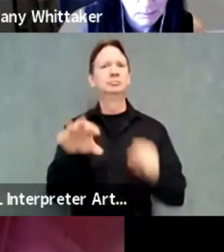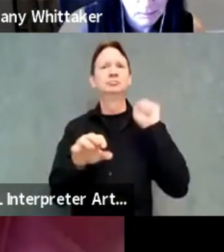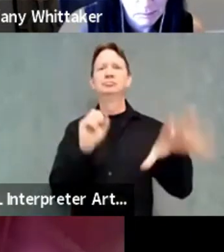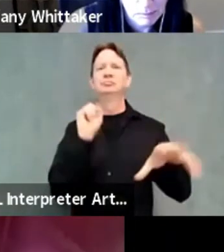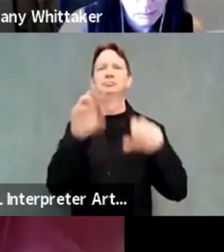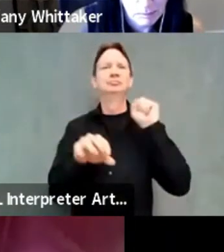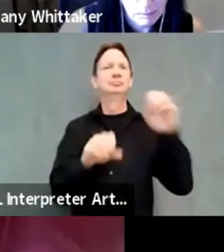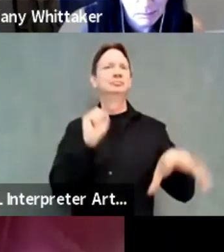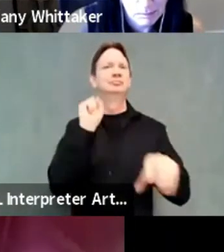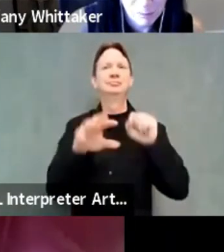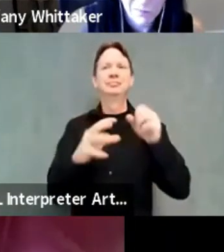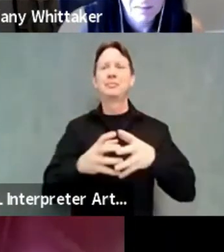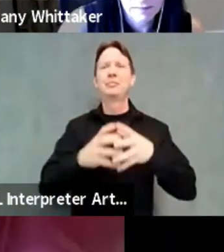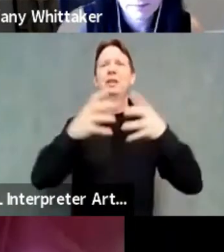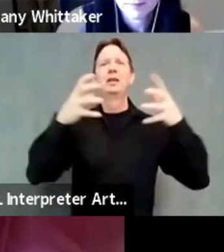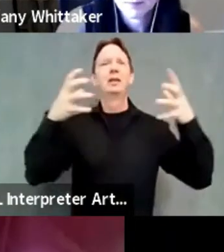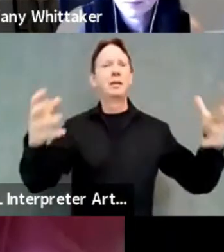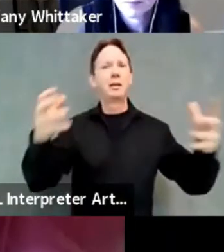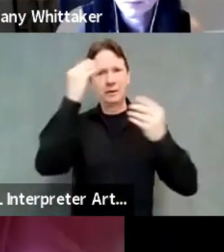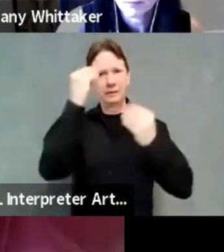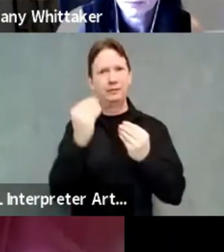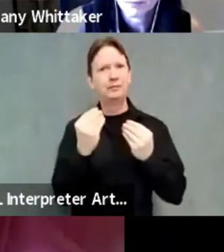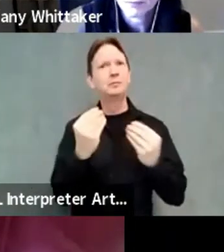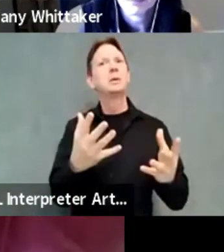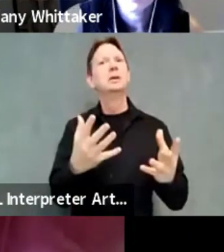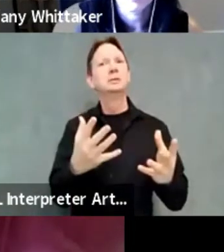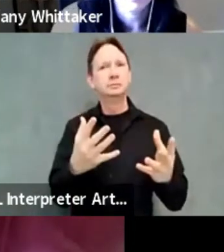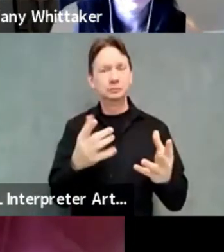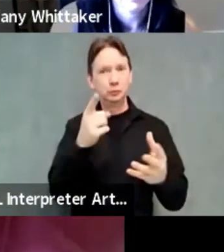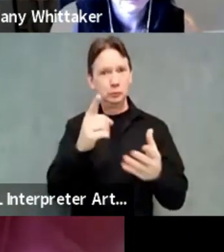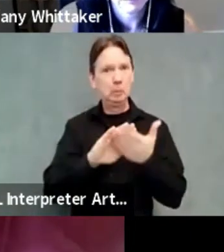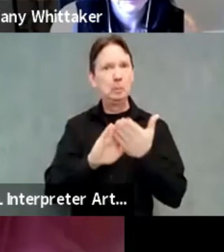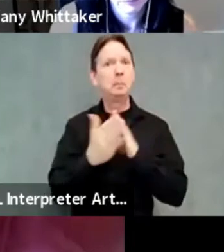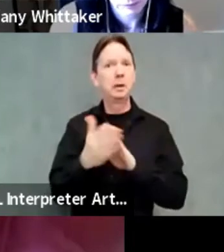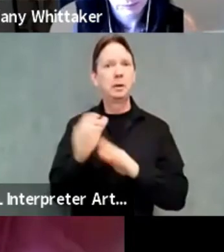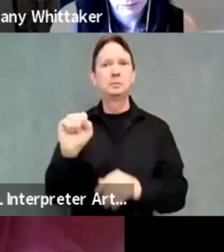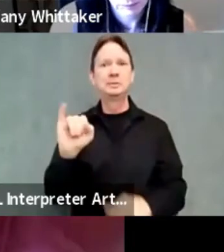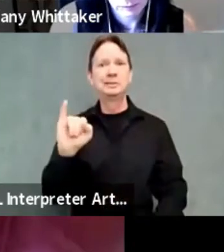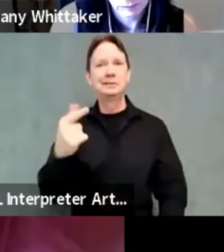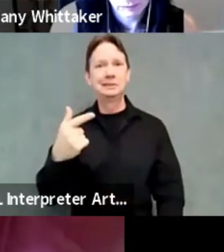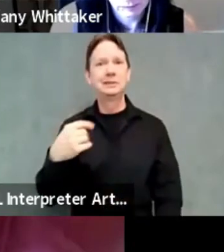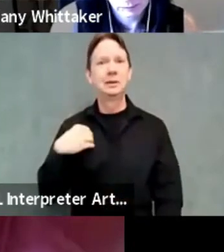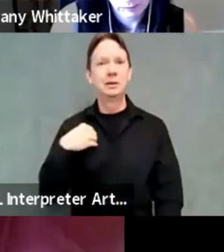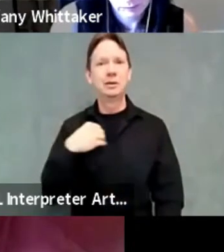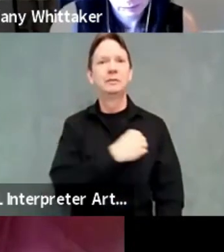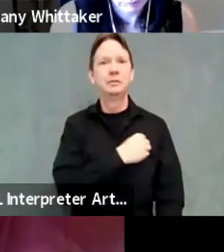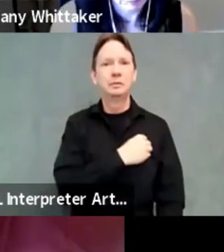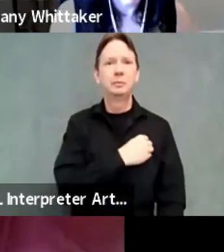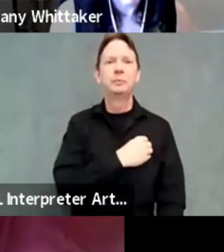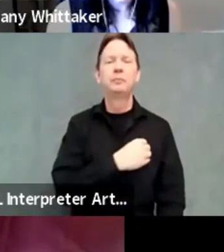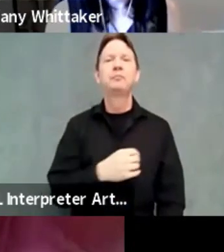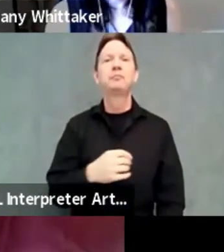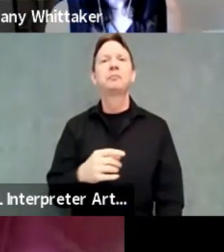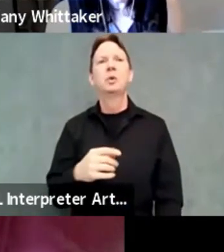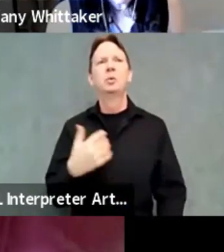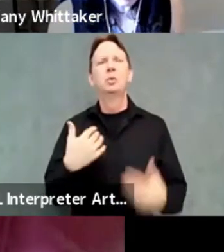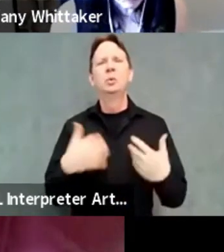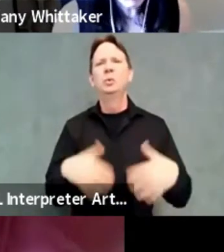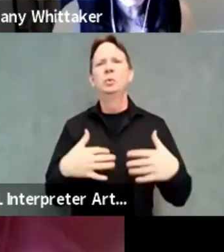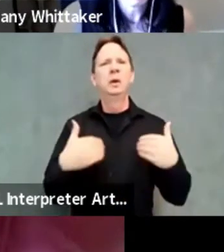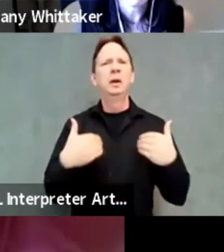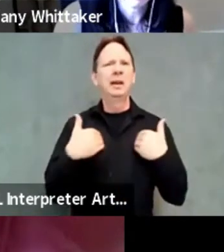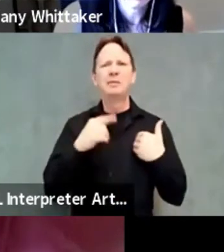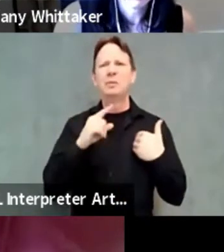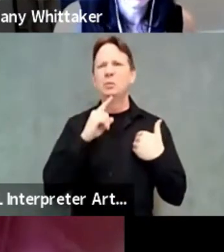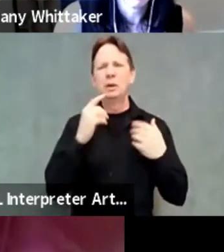So I would definitely take advantage of those trainings. They have videos that they've done. They've got a wealth of resources in that all academic system,